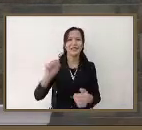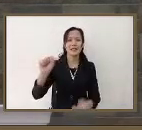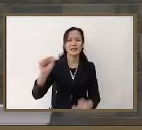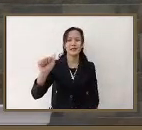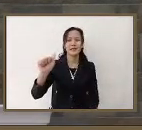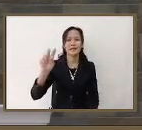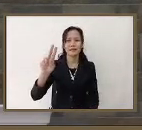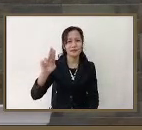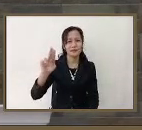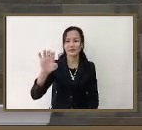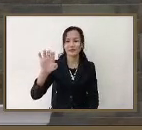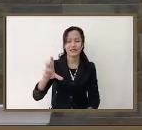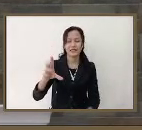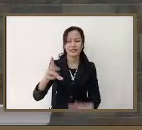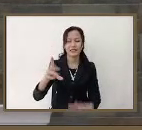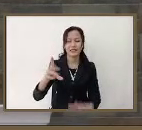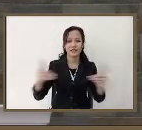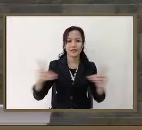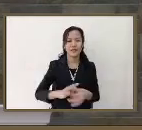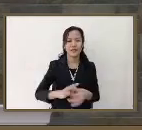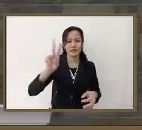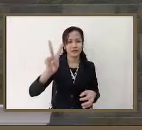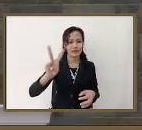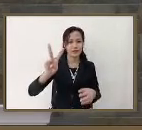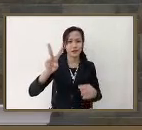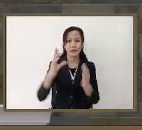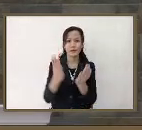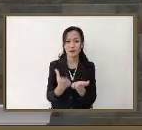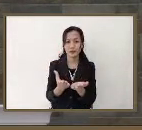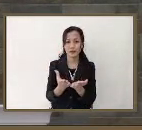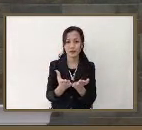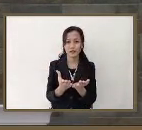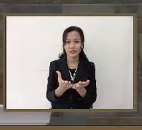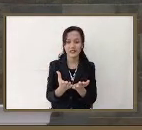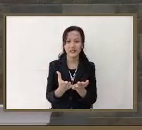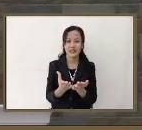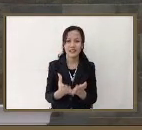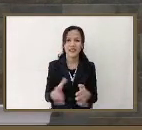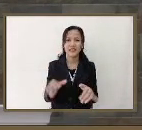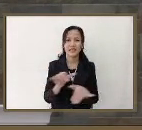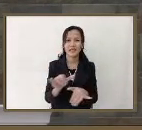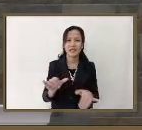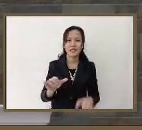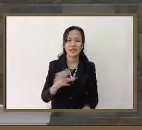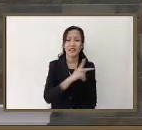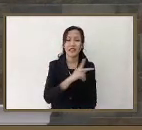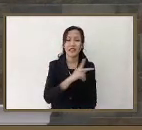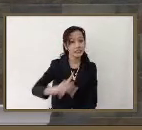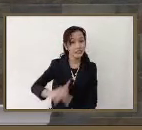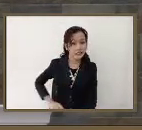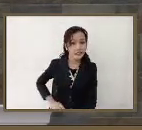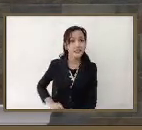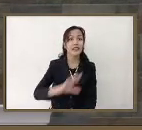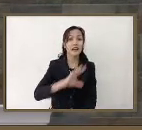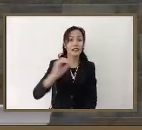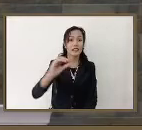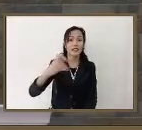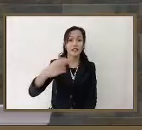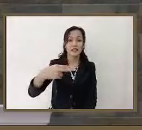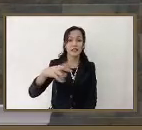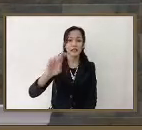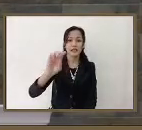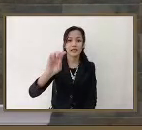yung division po ng two books, as with as katulad ng Kings and Chronicles, they originated with